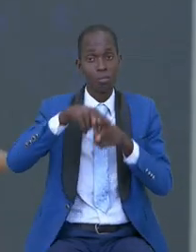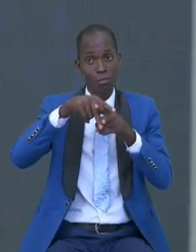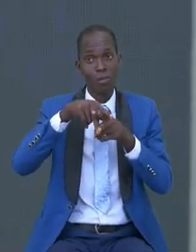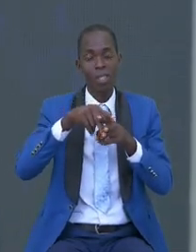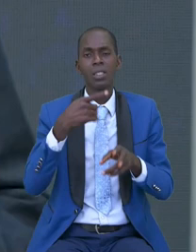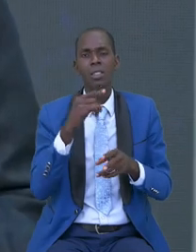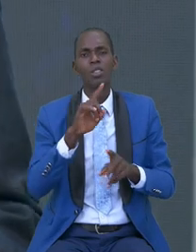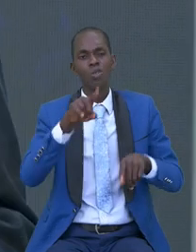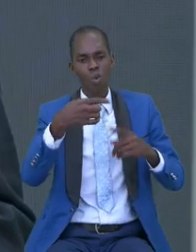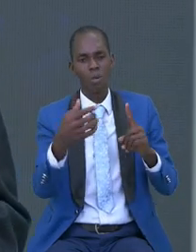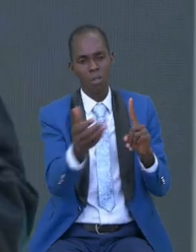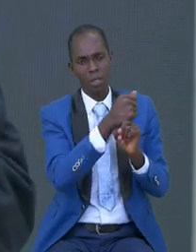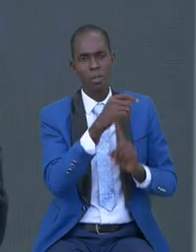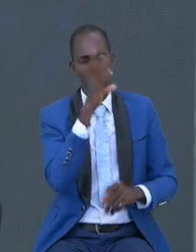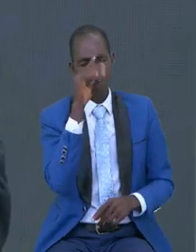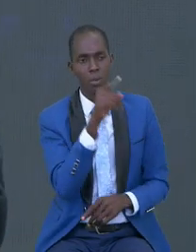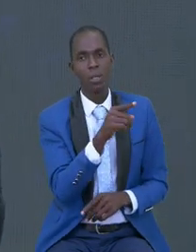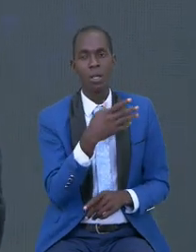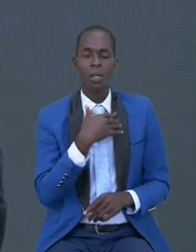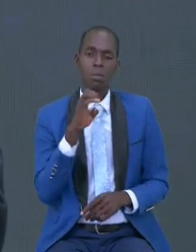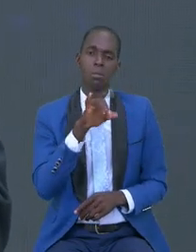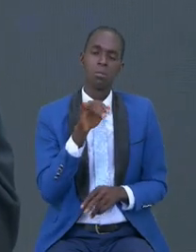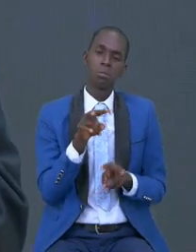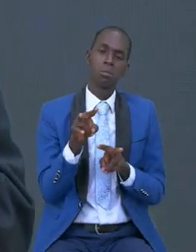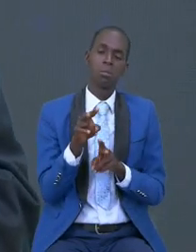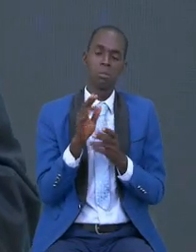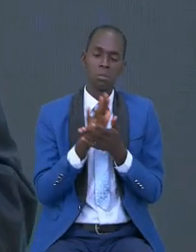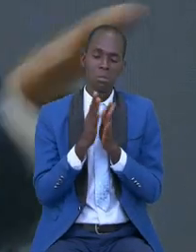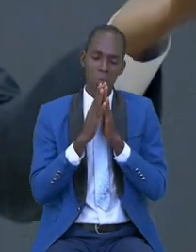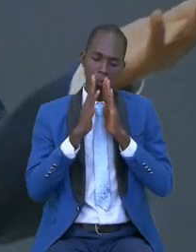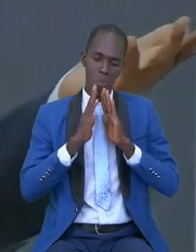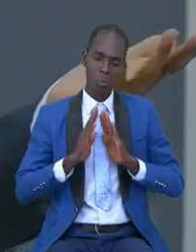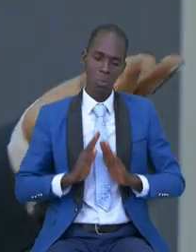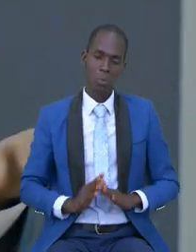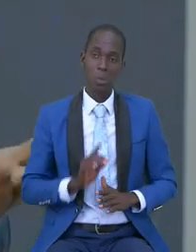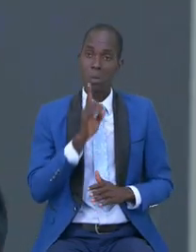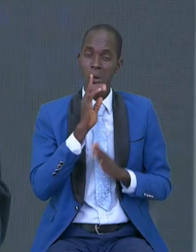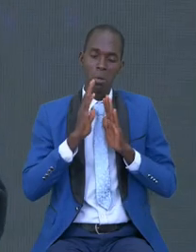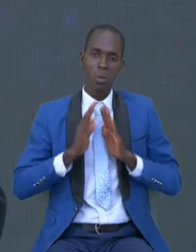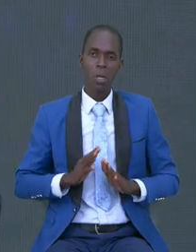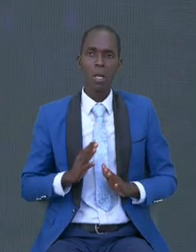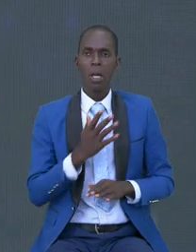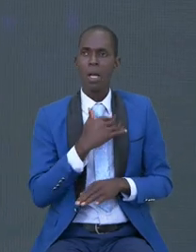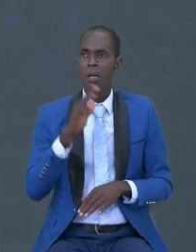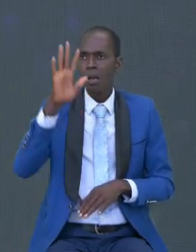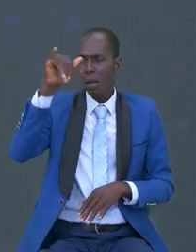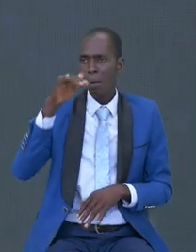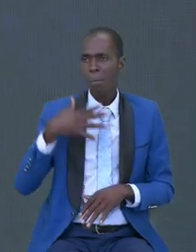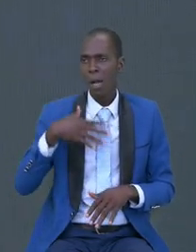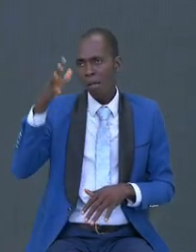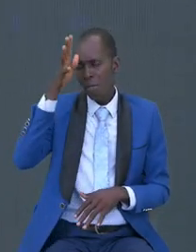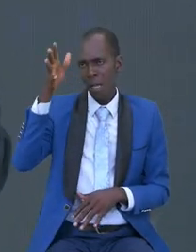And was at ease. And his servant said, my father, look at them. What are we going to